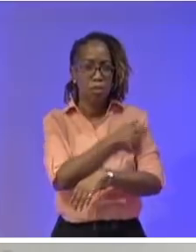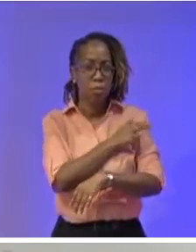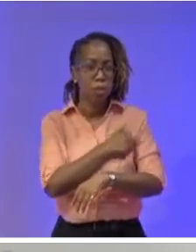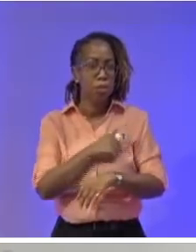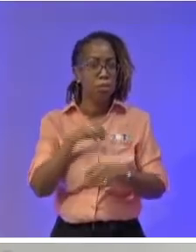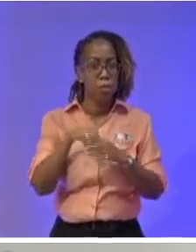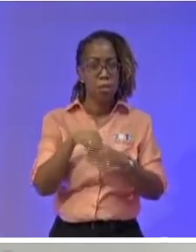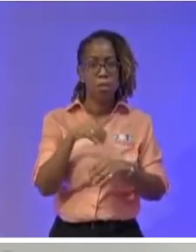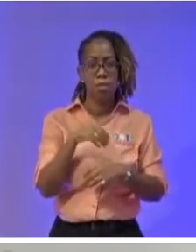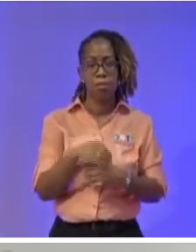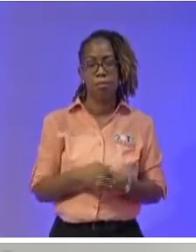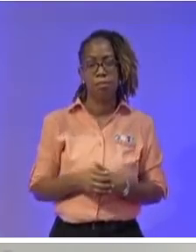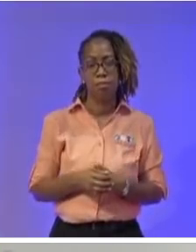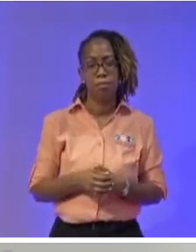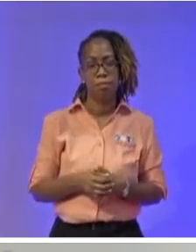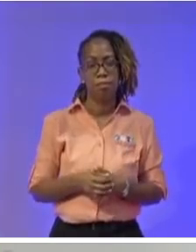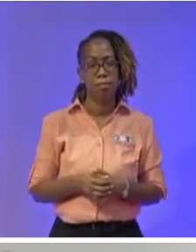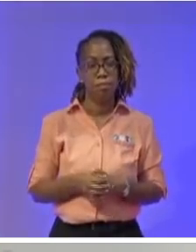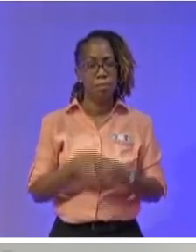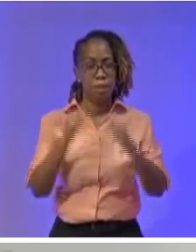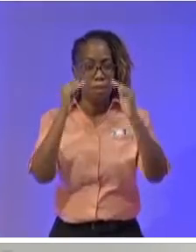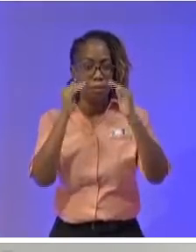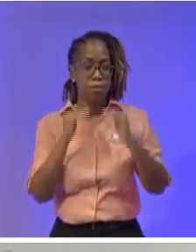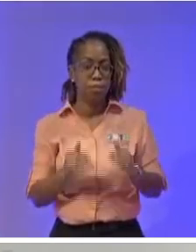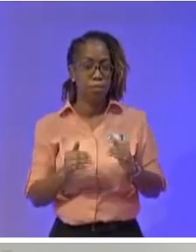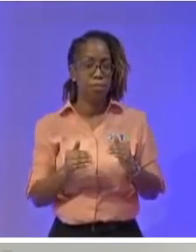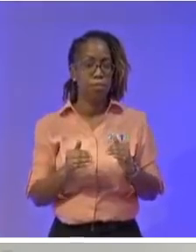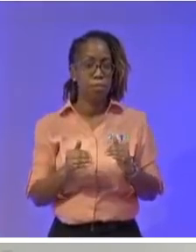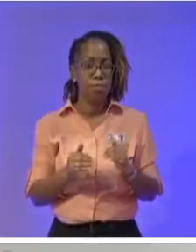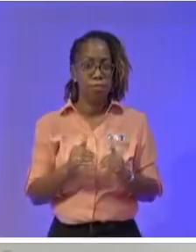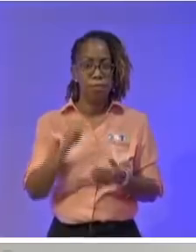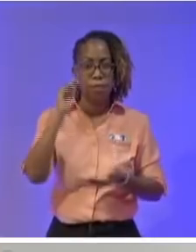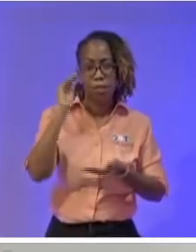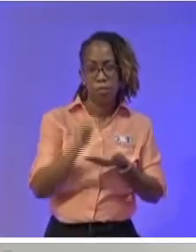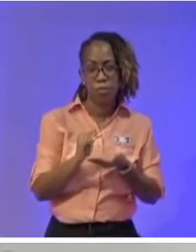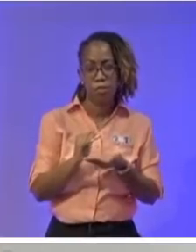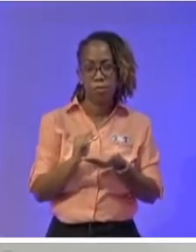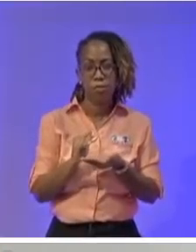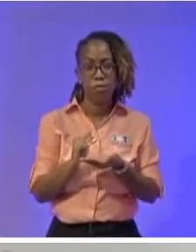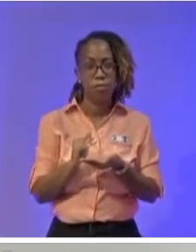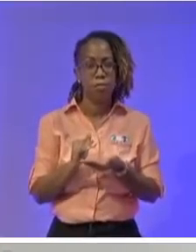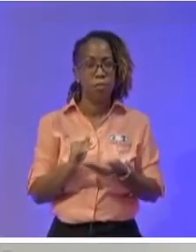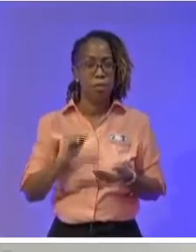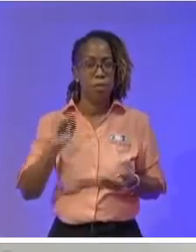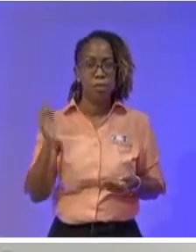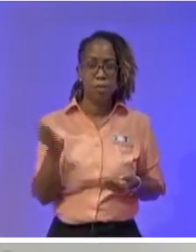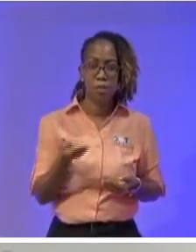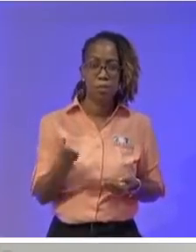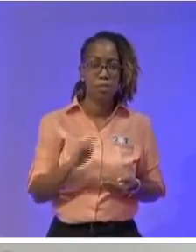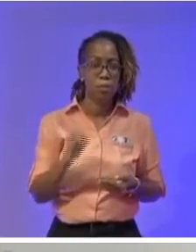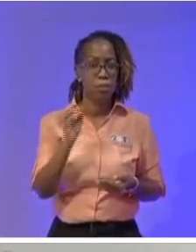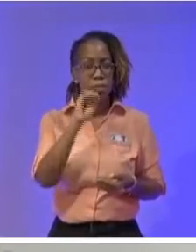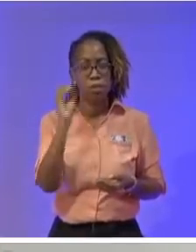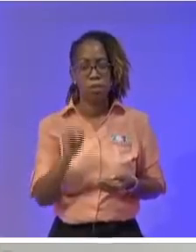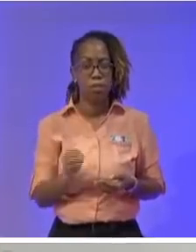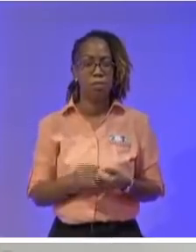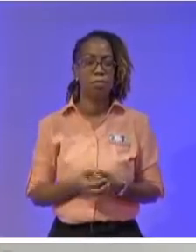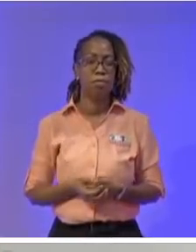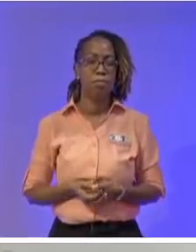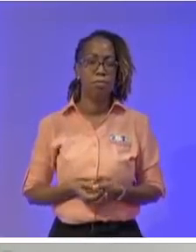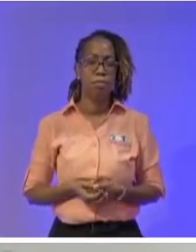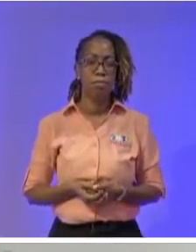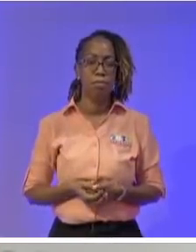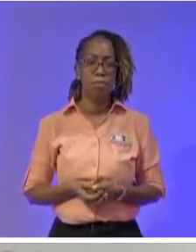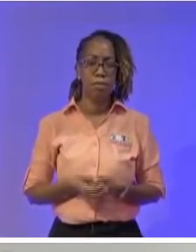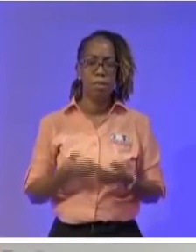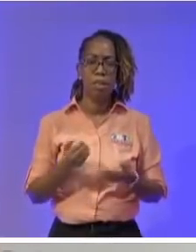dying. And that is the grade I would like Trinidad and Tobago to get based on the 3 Ws and vaccination. Thank you